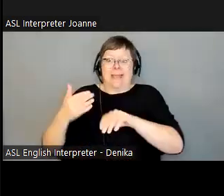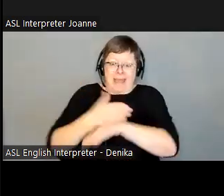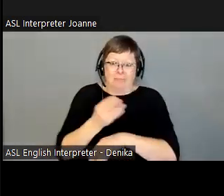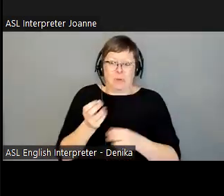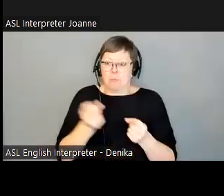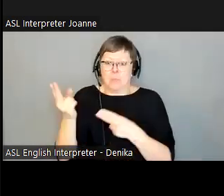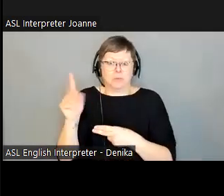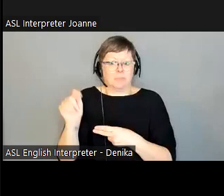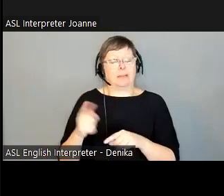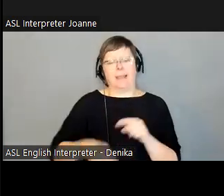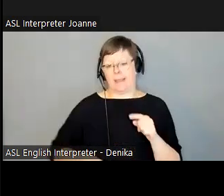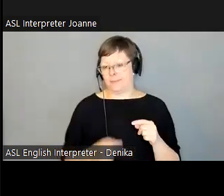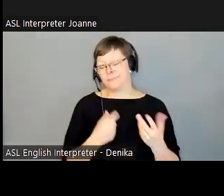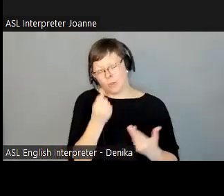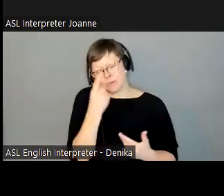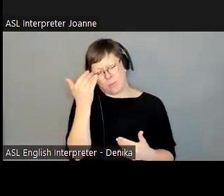I understand why they haven't.